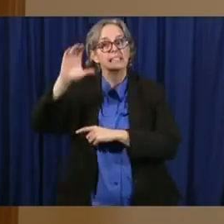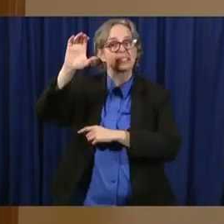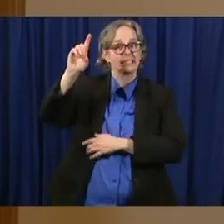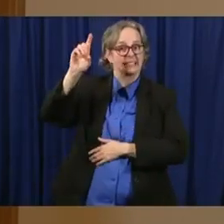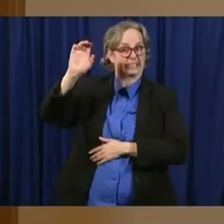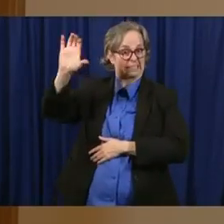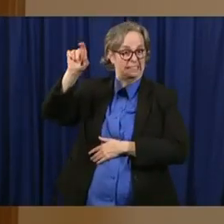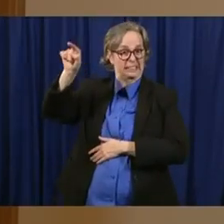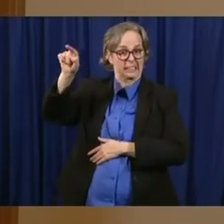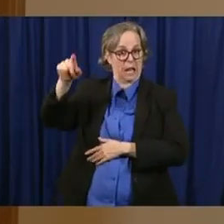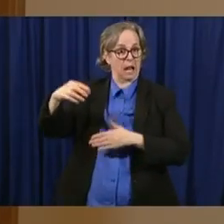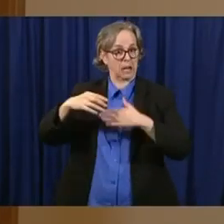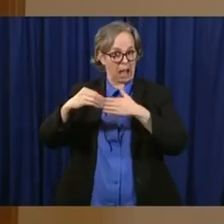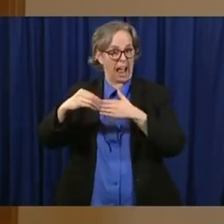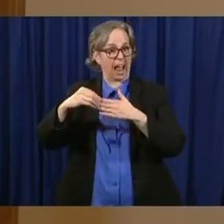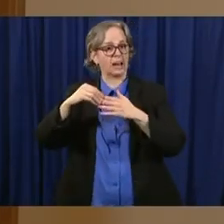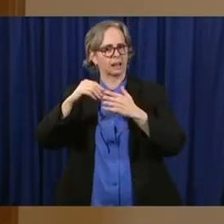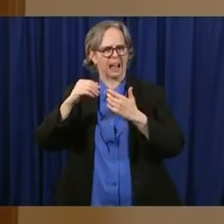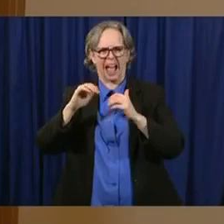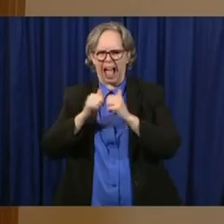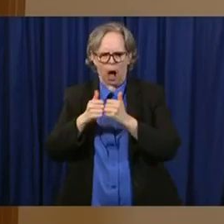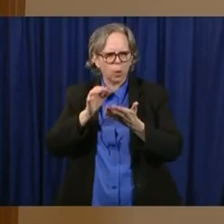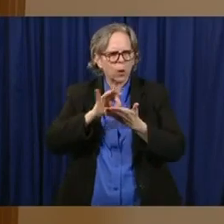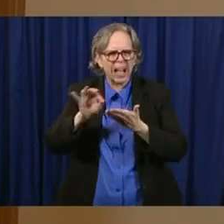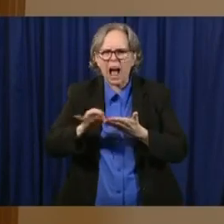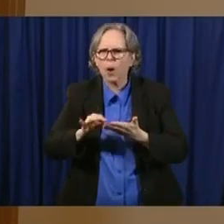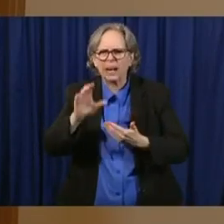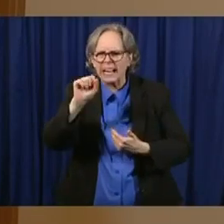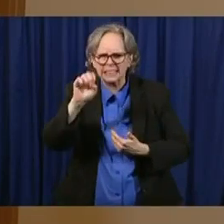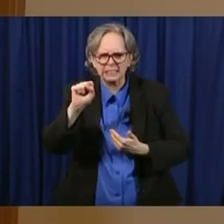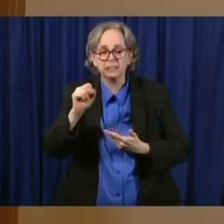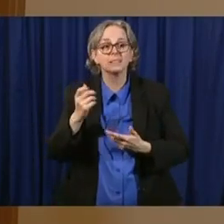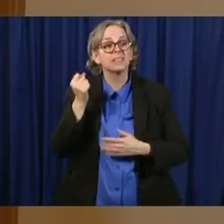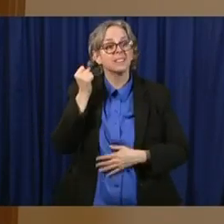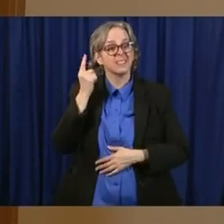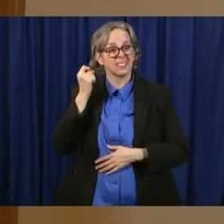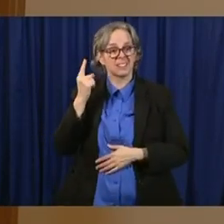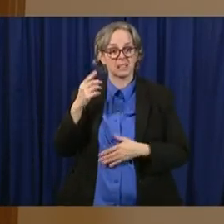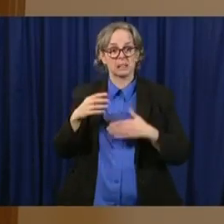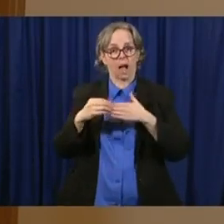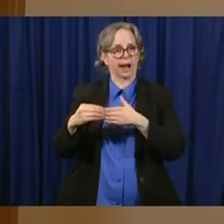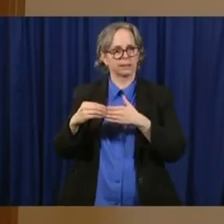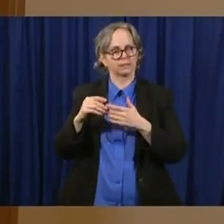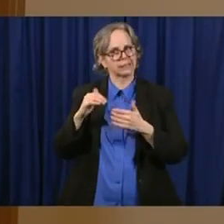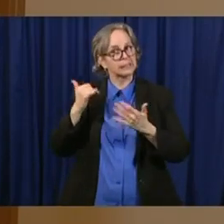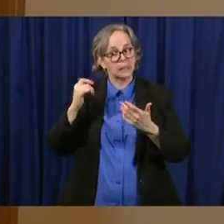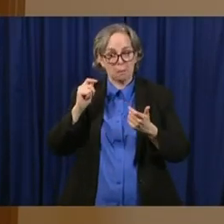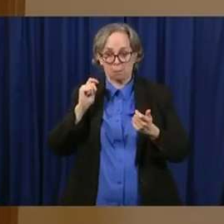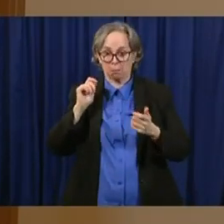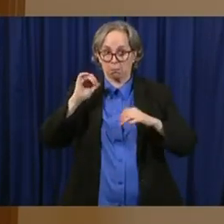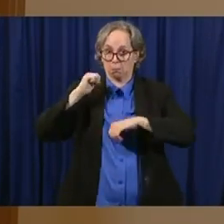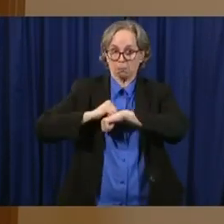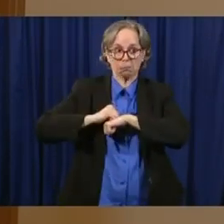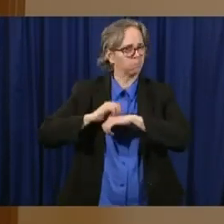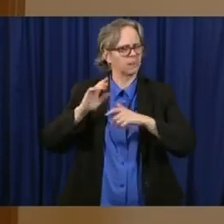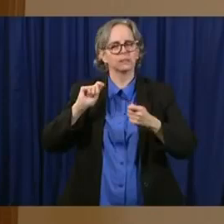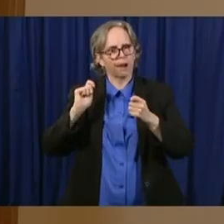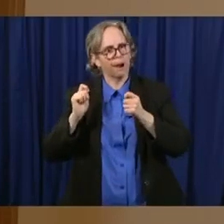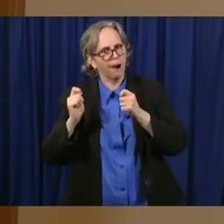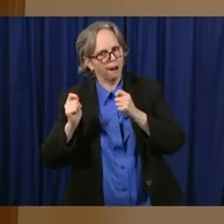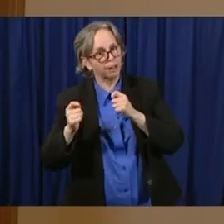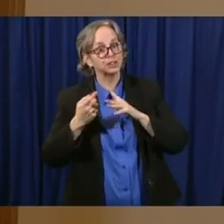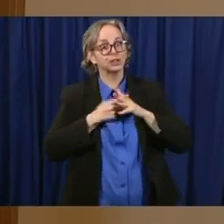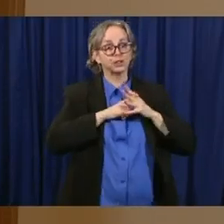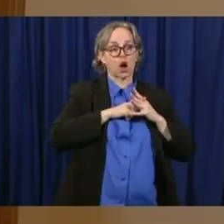cases, has been evolving since the beginning of this disease. It began very early on with a case being called